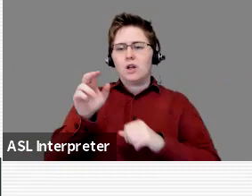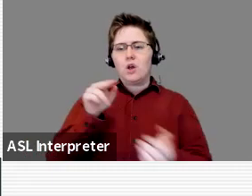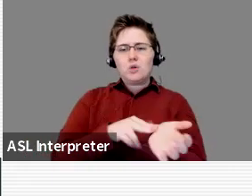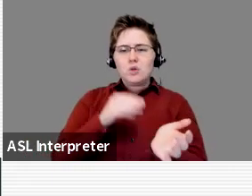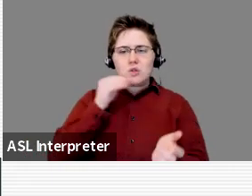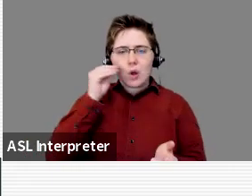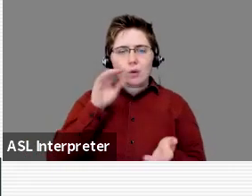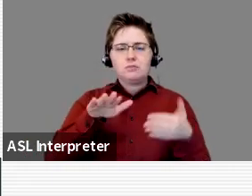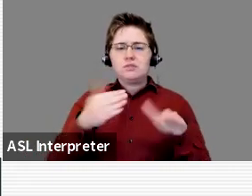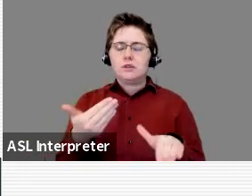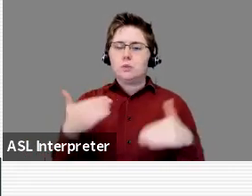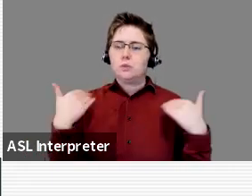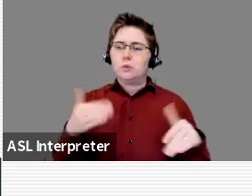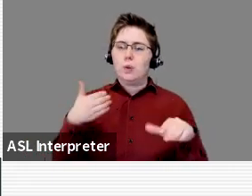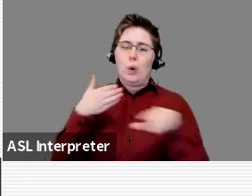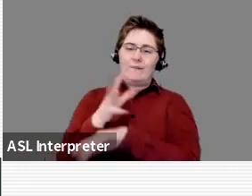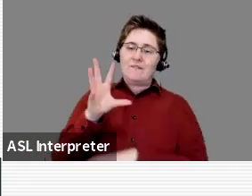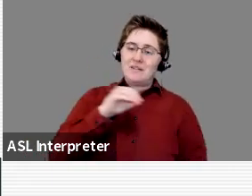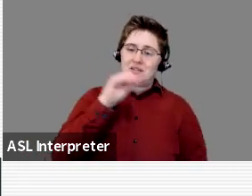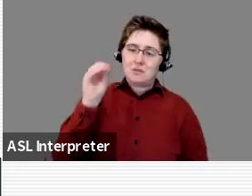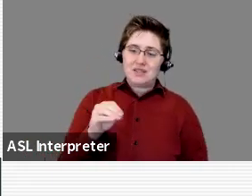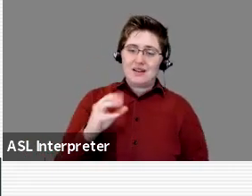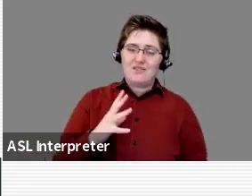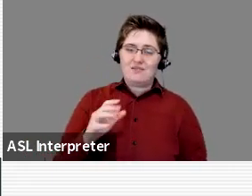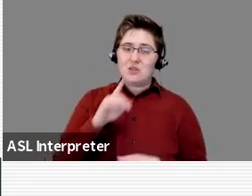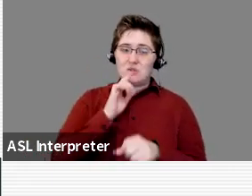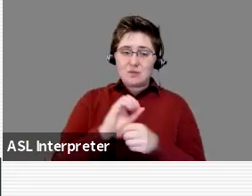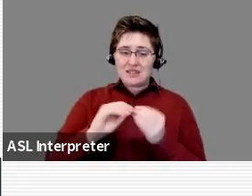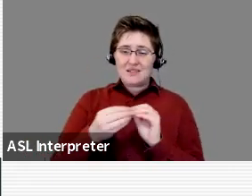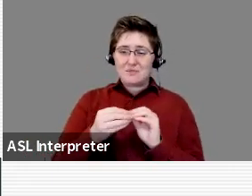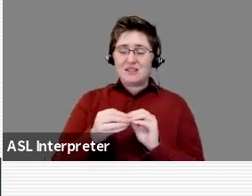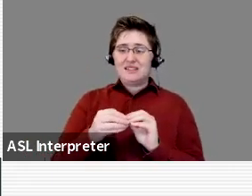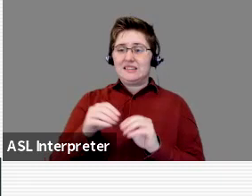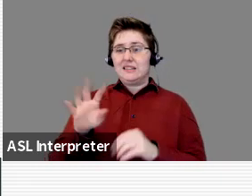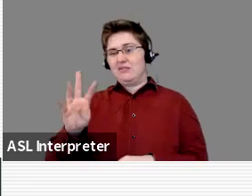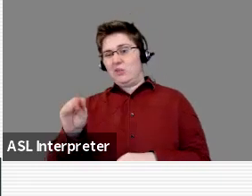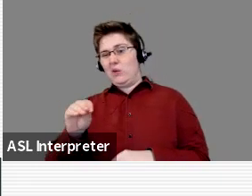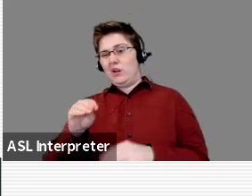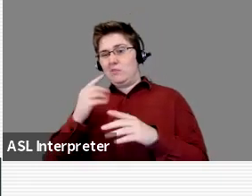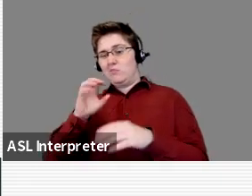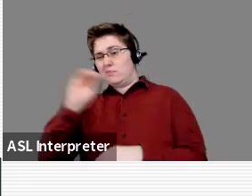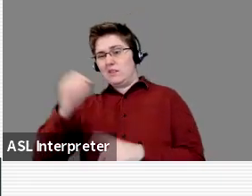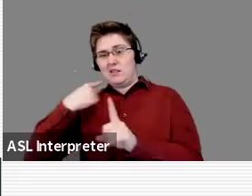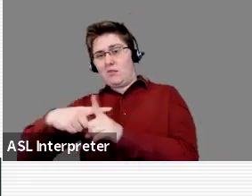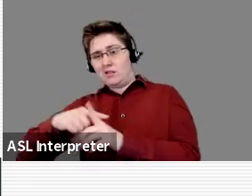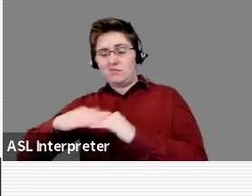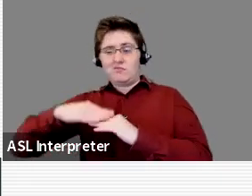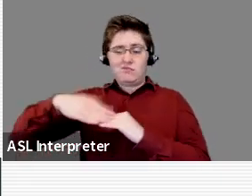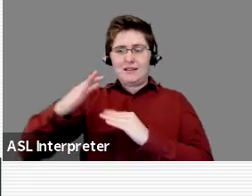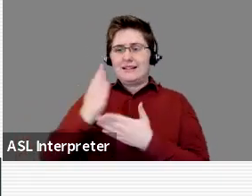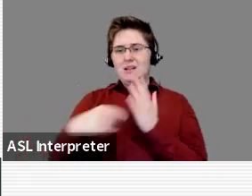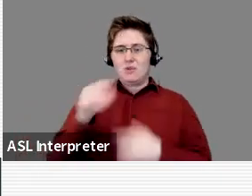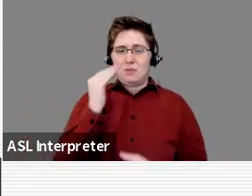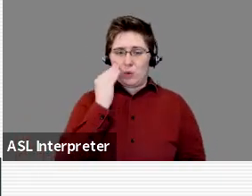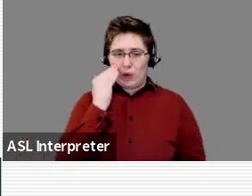have been probably over 50%. The official number is at 40% or over 40%. Some of you may be aware,